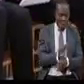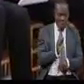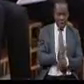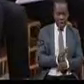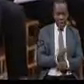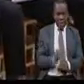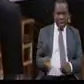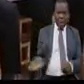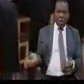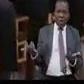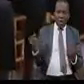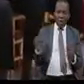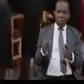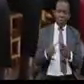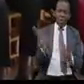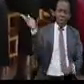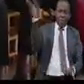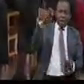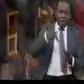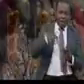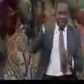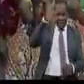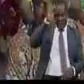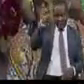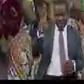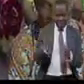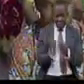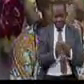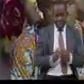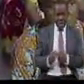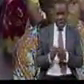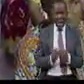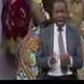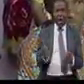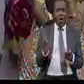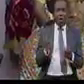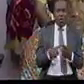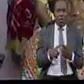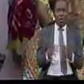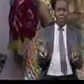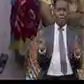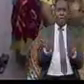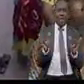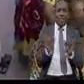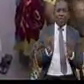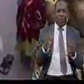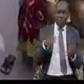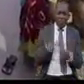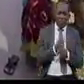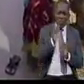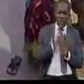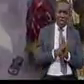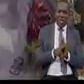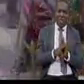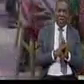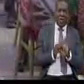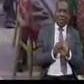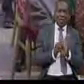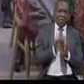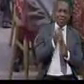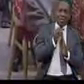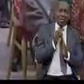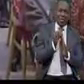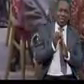together. And it says, unto the measure of the fullness of the stature of the fullness of Christ.